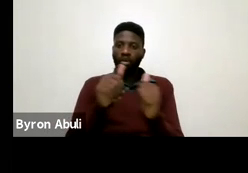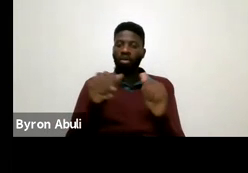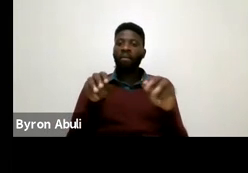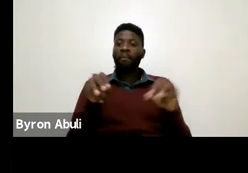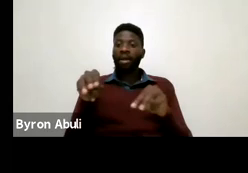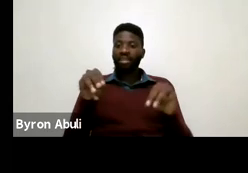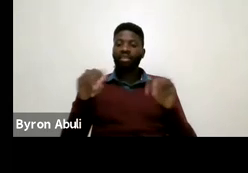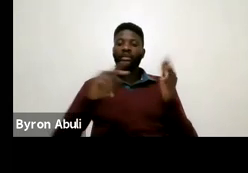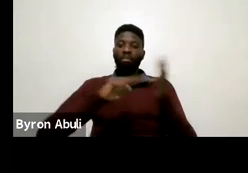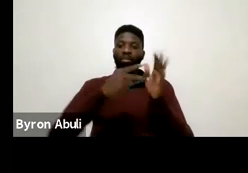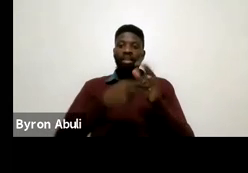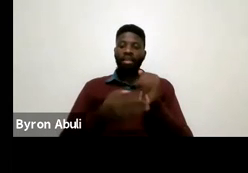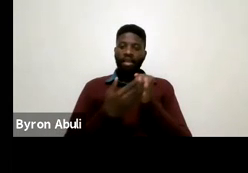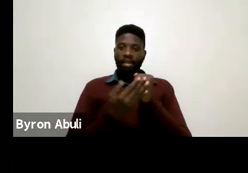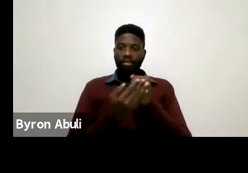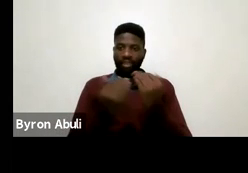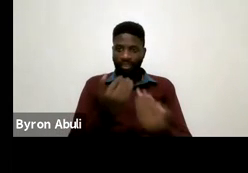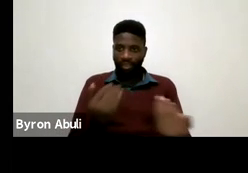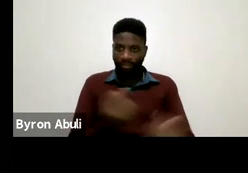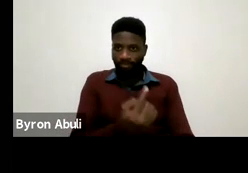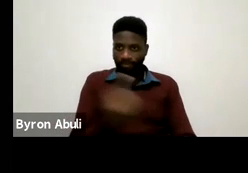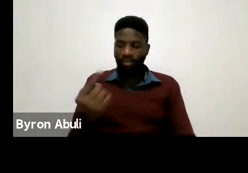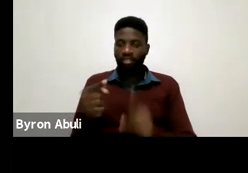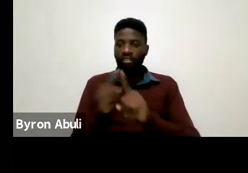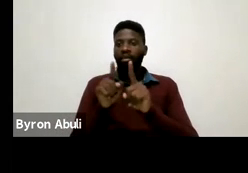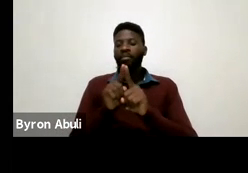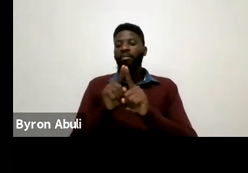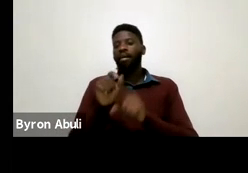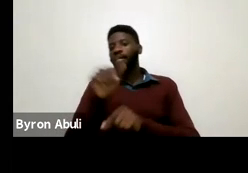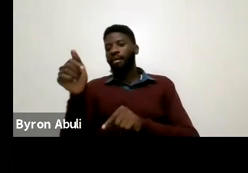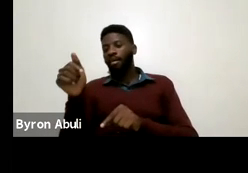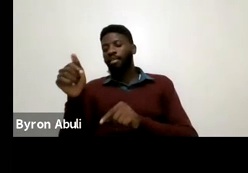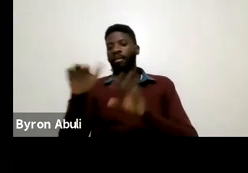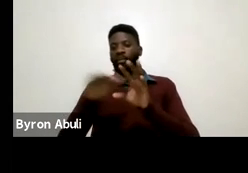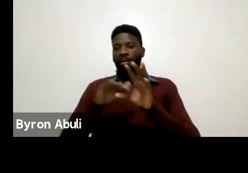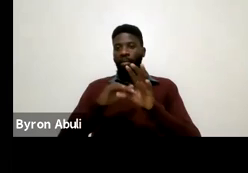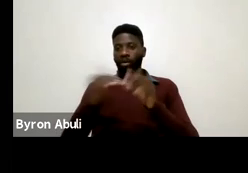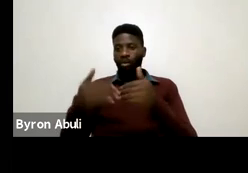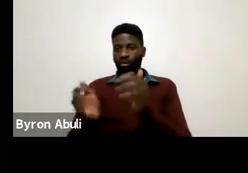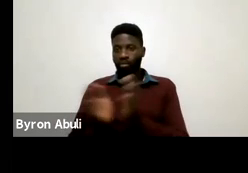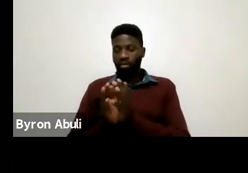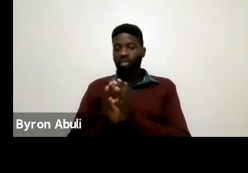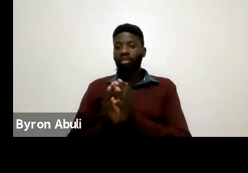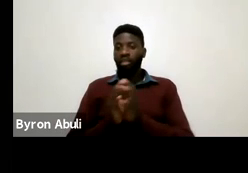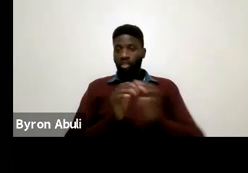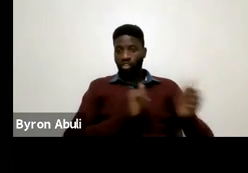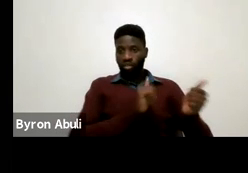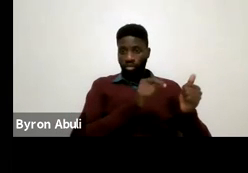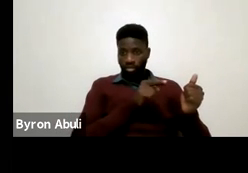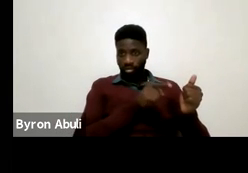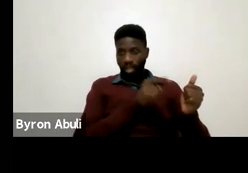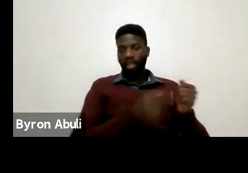helping kids and other community members through sports to solve their problem. And when it comes to owning the